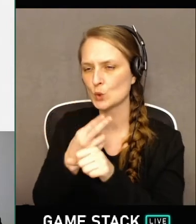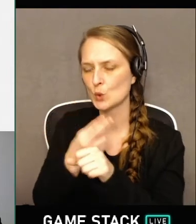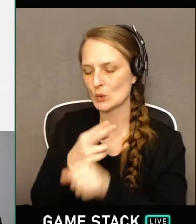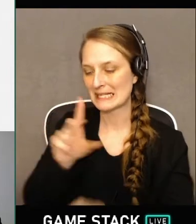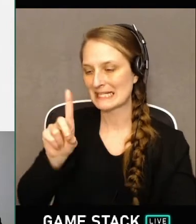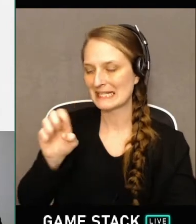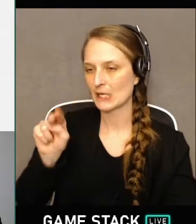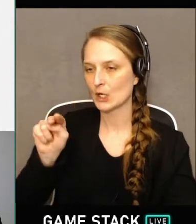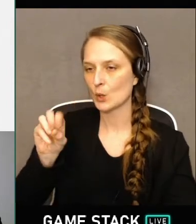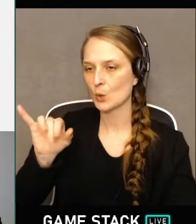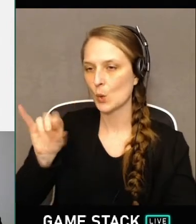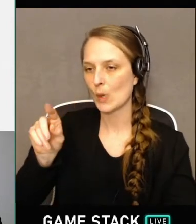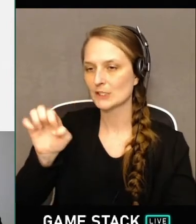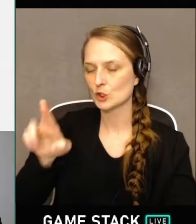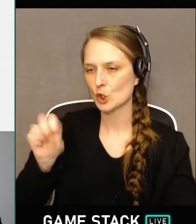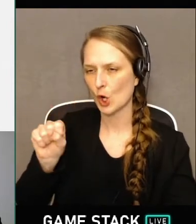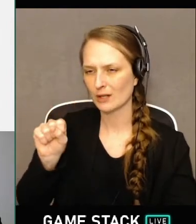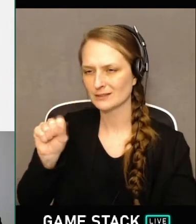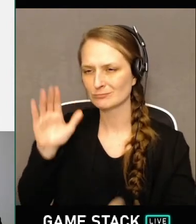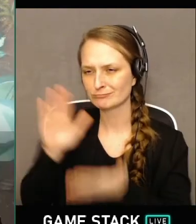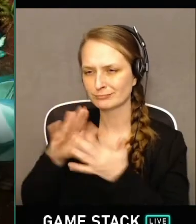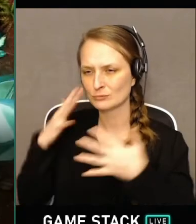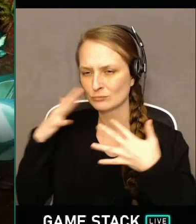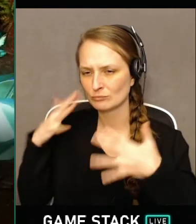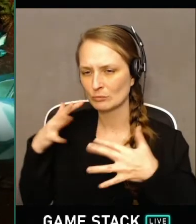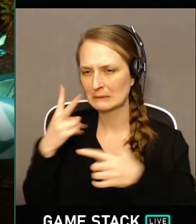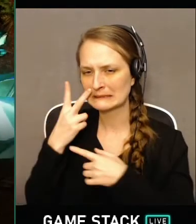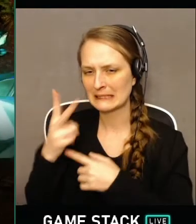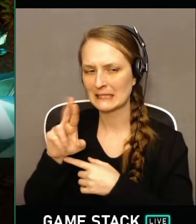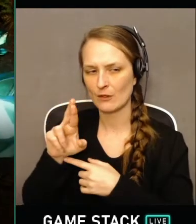DXR shadows seen in the Riftbreaker.